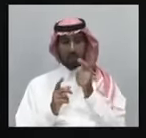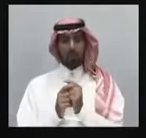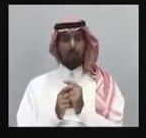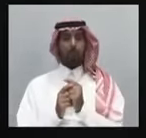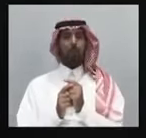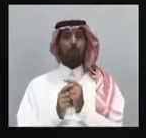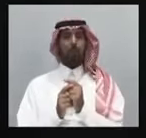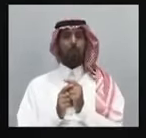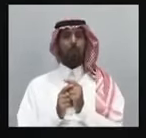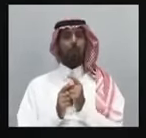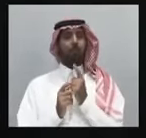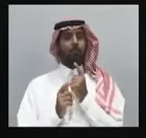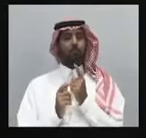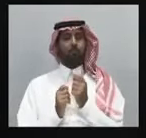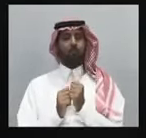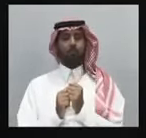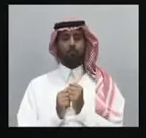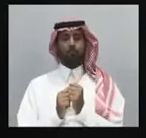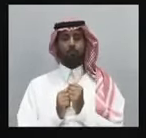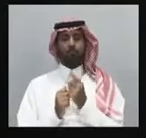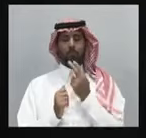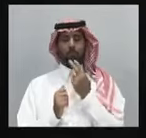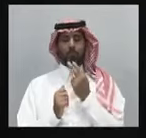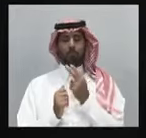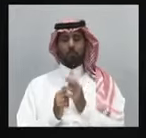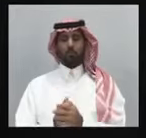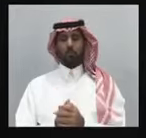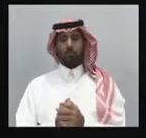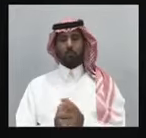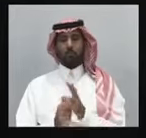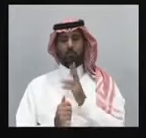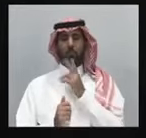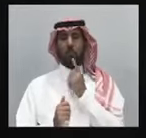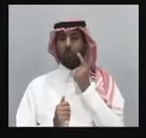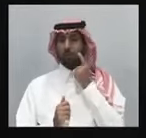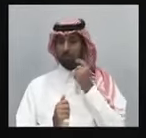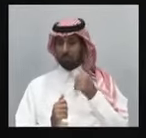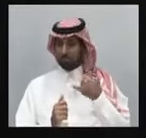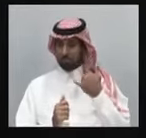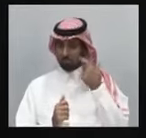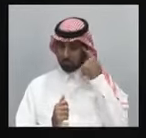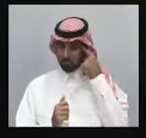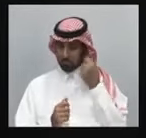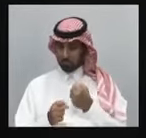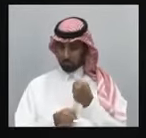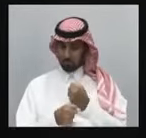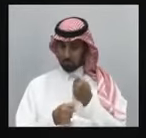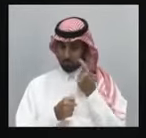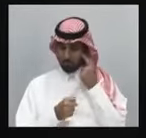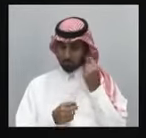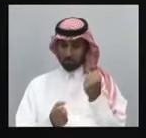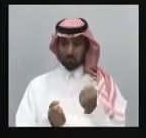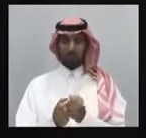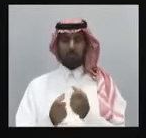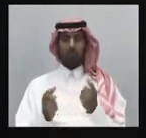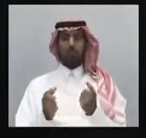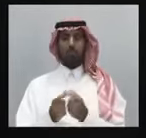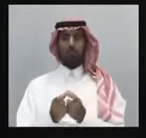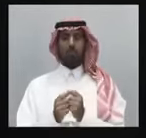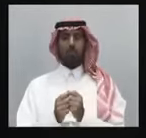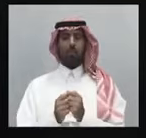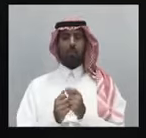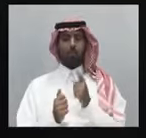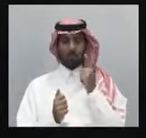with customers. They should be also interested in working with people. Someone who